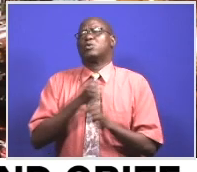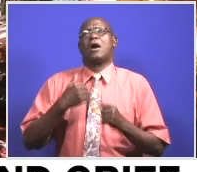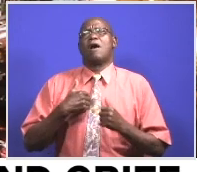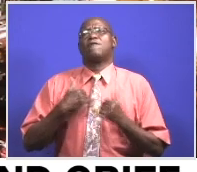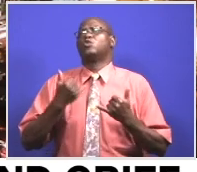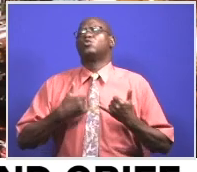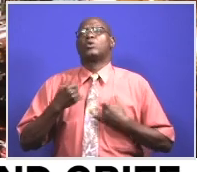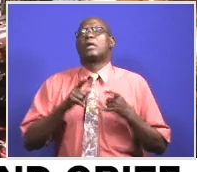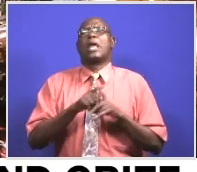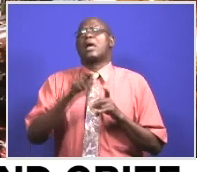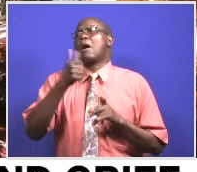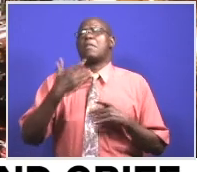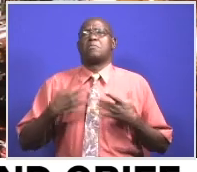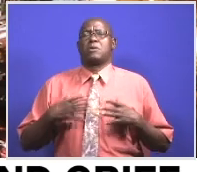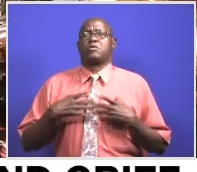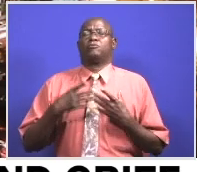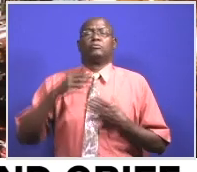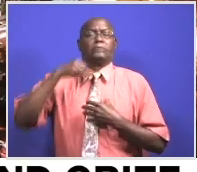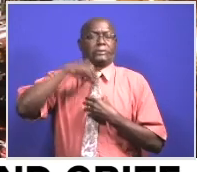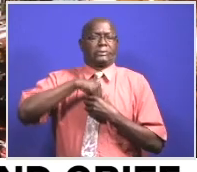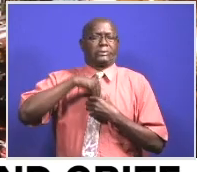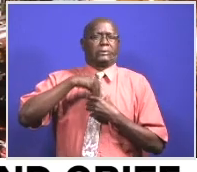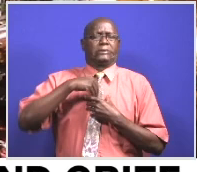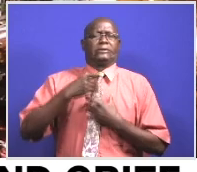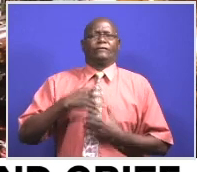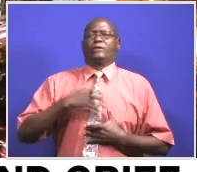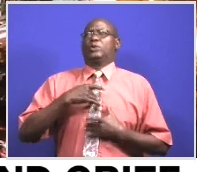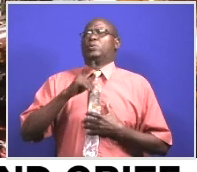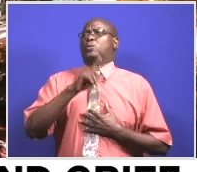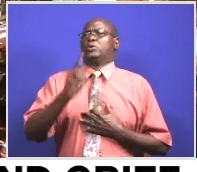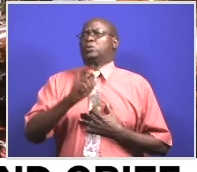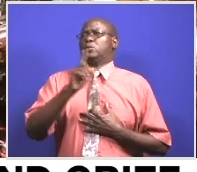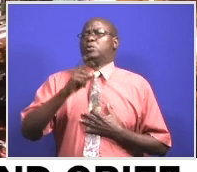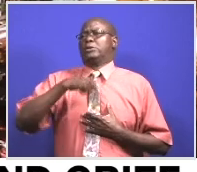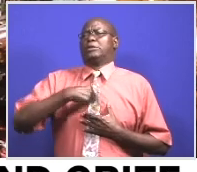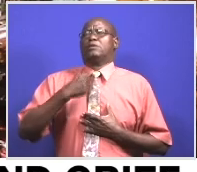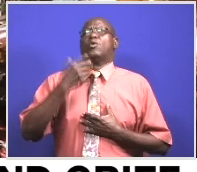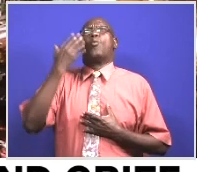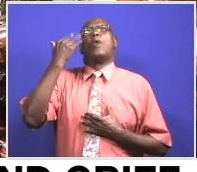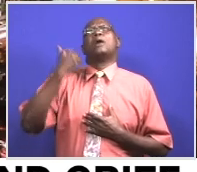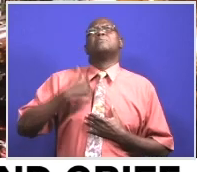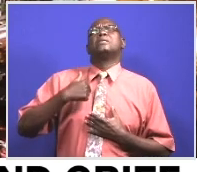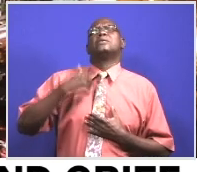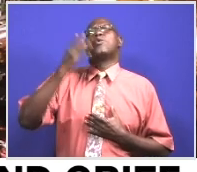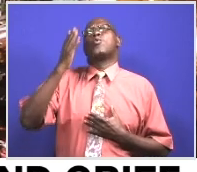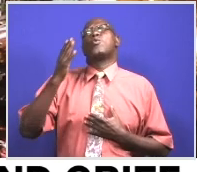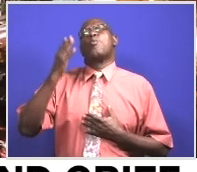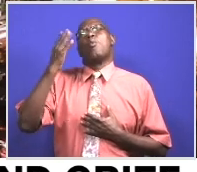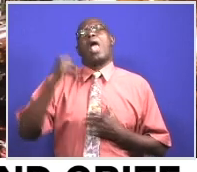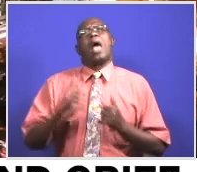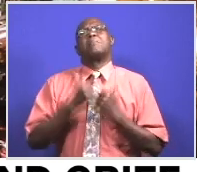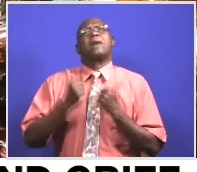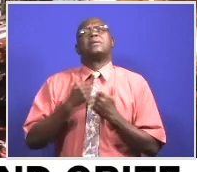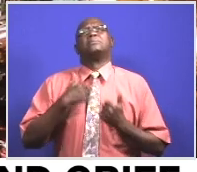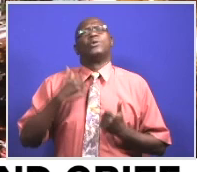people? So there is that thing that comes where you ask yourself question, why me, God? And then the next thing, you start